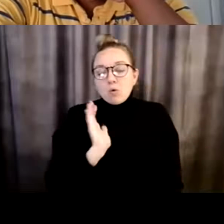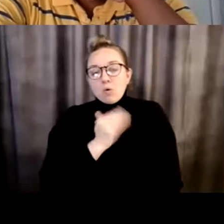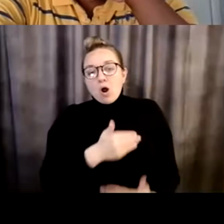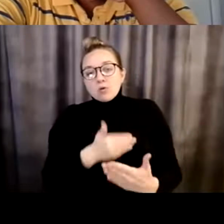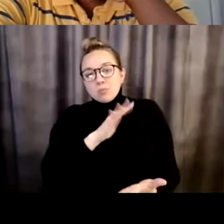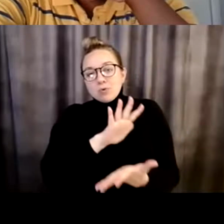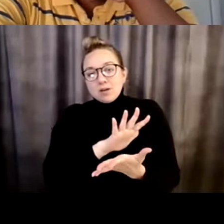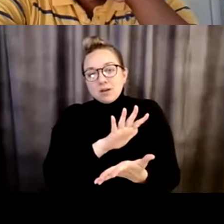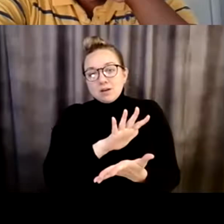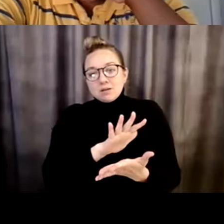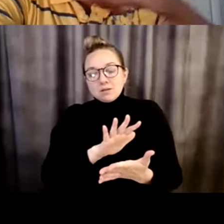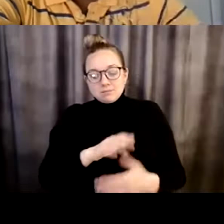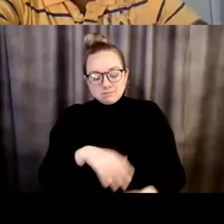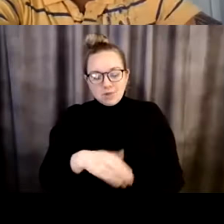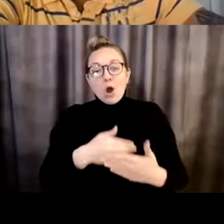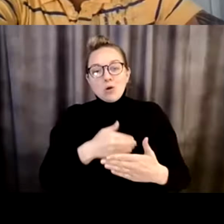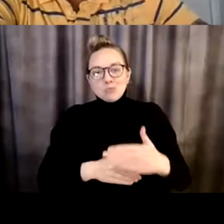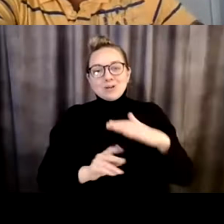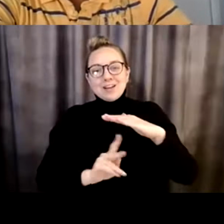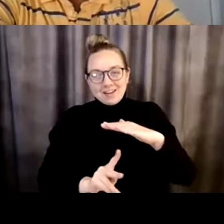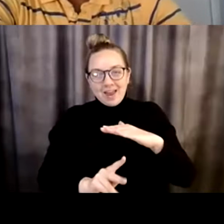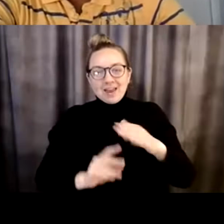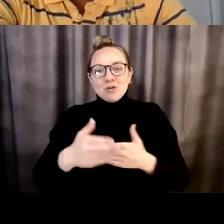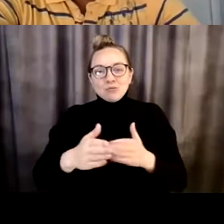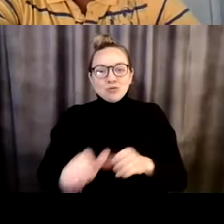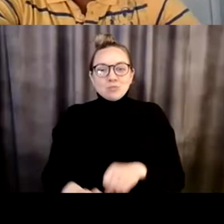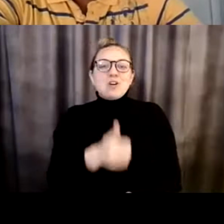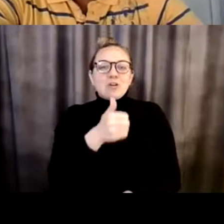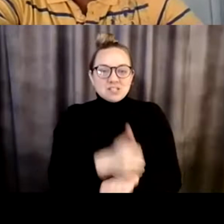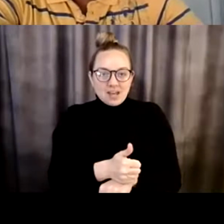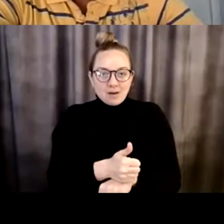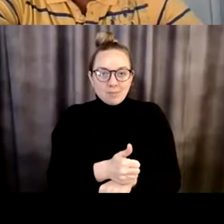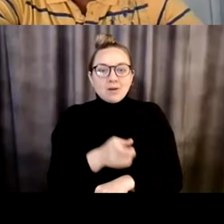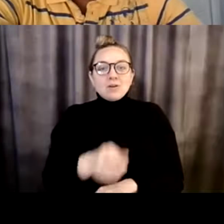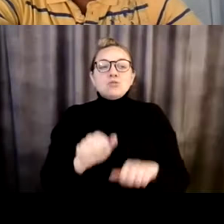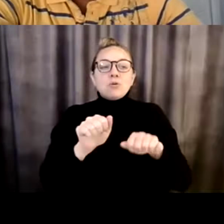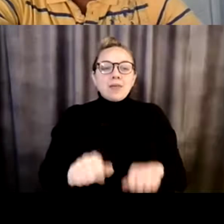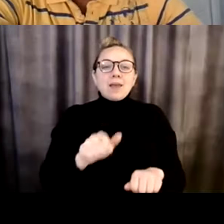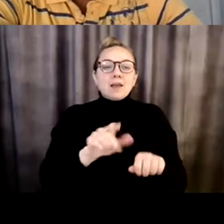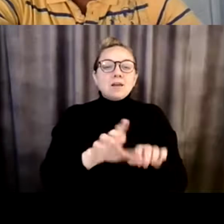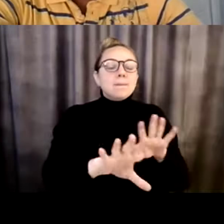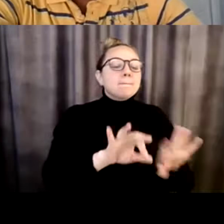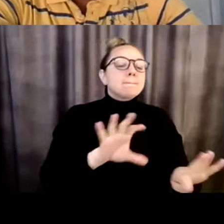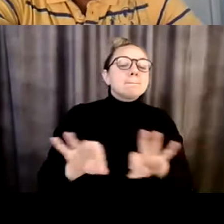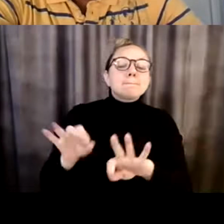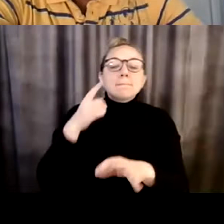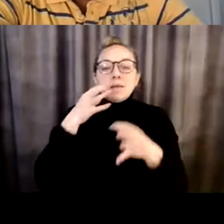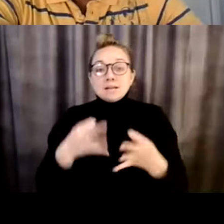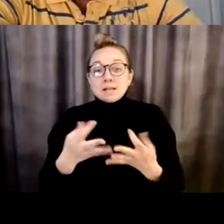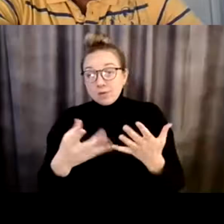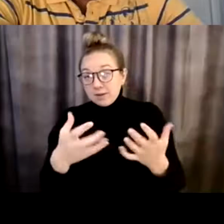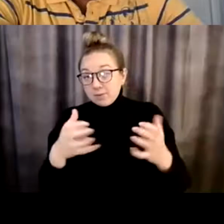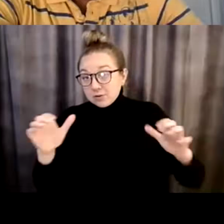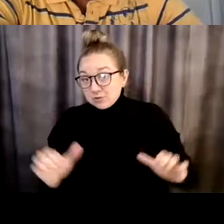learning centers. Students get that opportunity to plan, so they're choosing themselves what they would like to do. Then they have